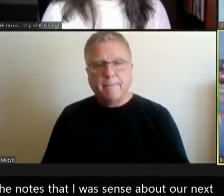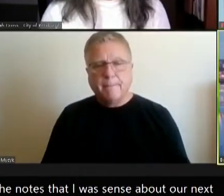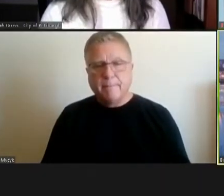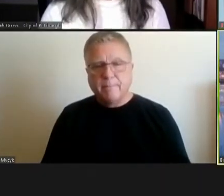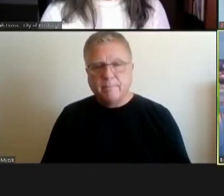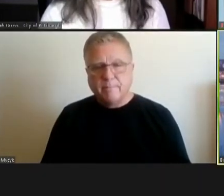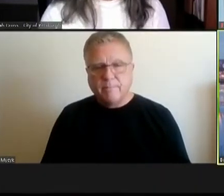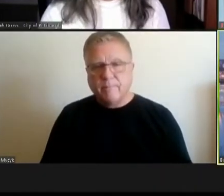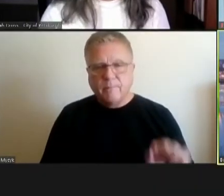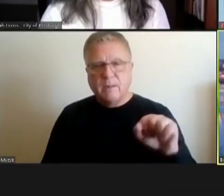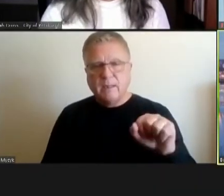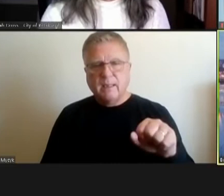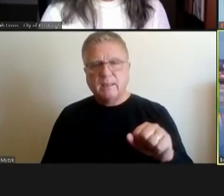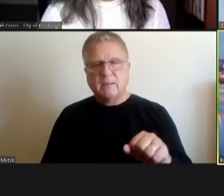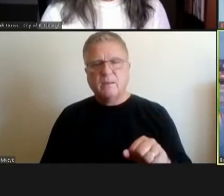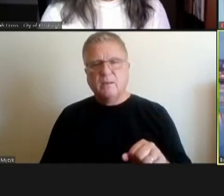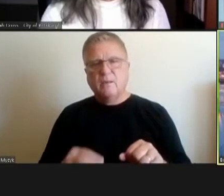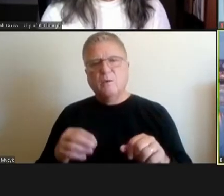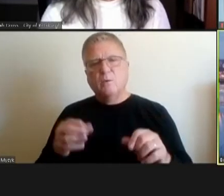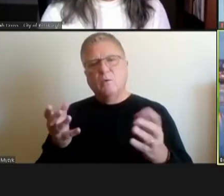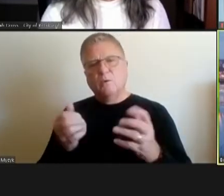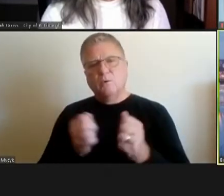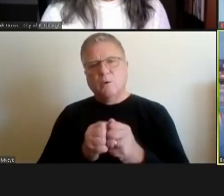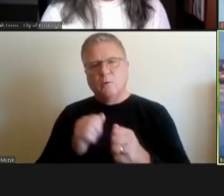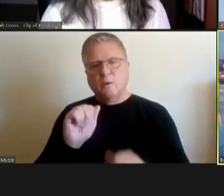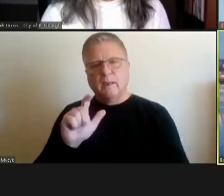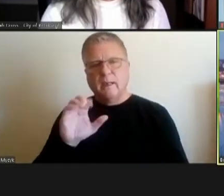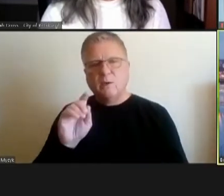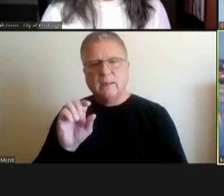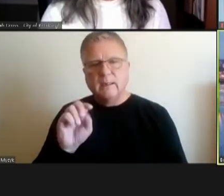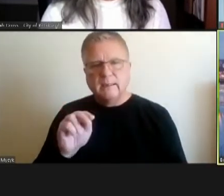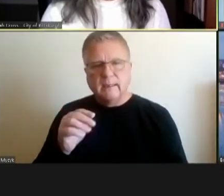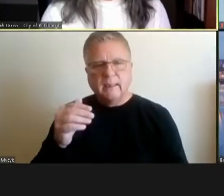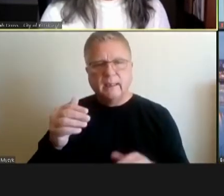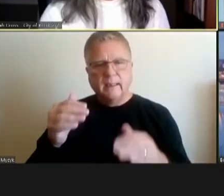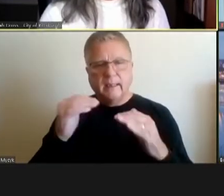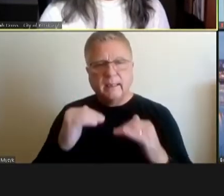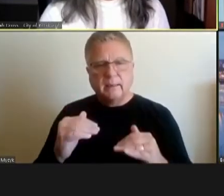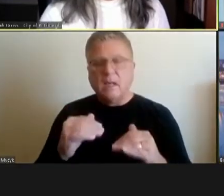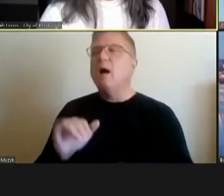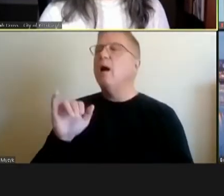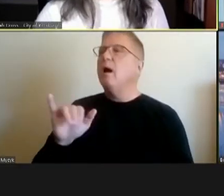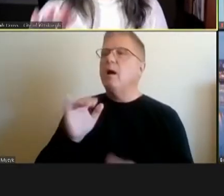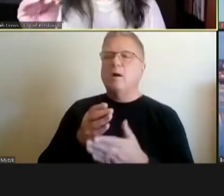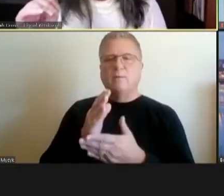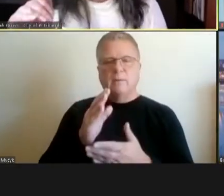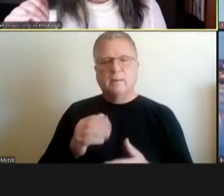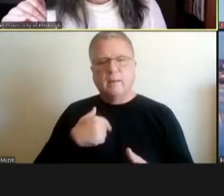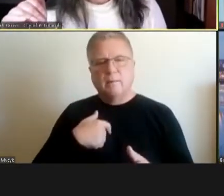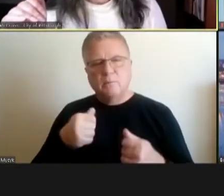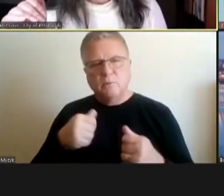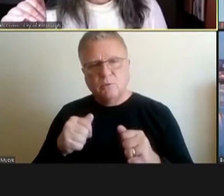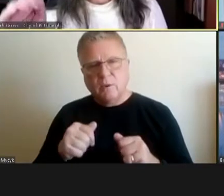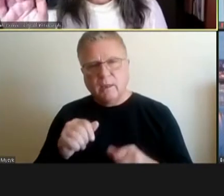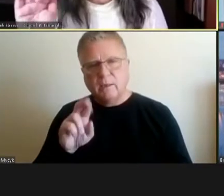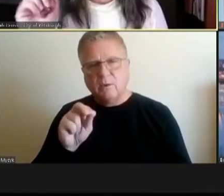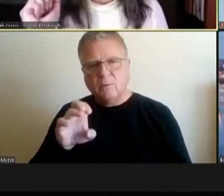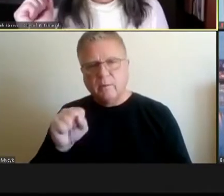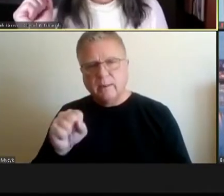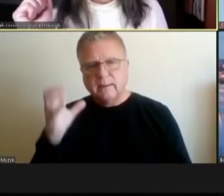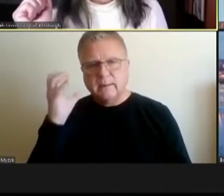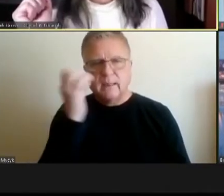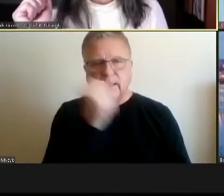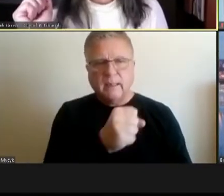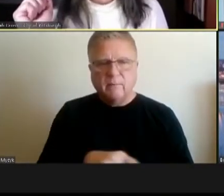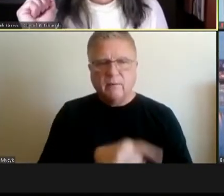Yes, we're going to see speak with ALCOSAN next. All right. I'm trying to recess and leave for the day, but we haven't